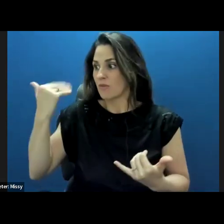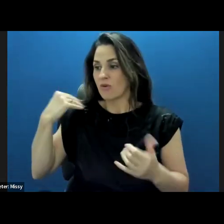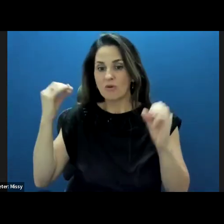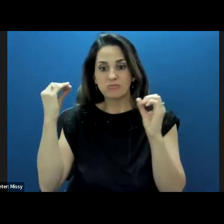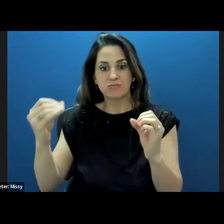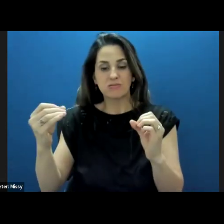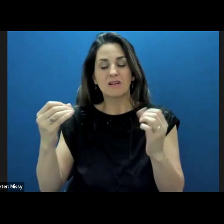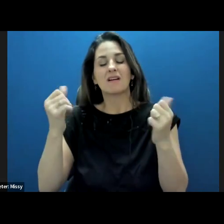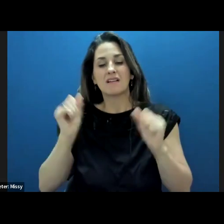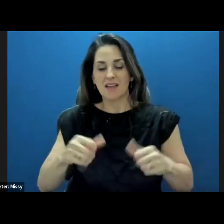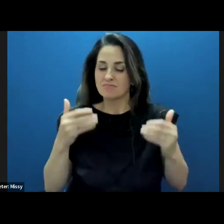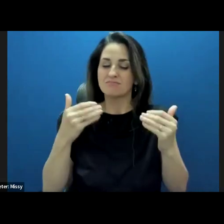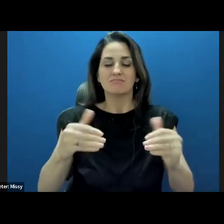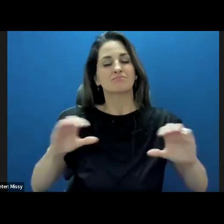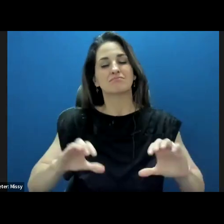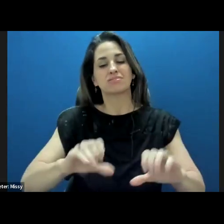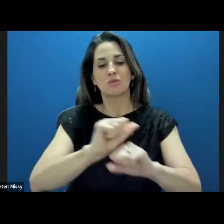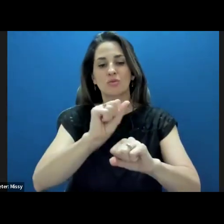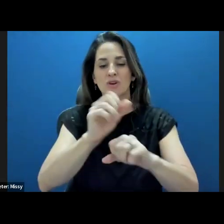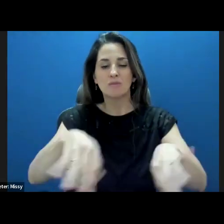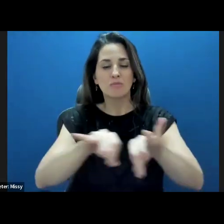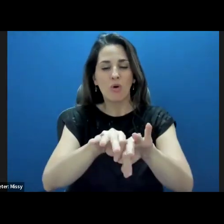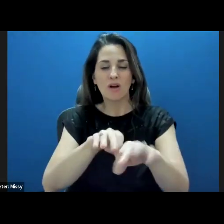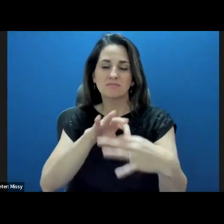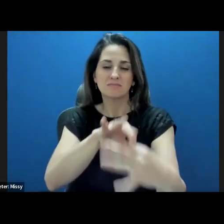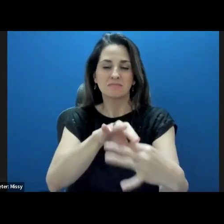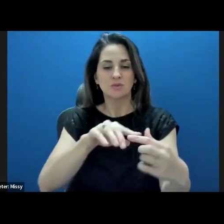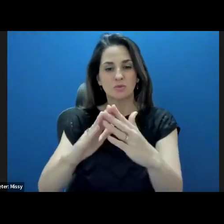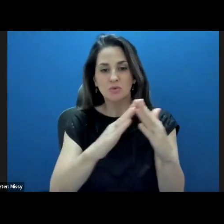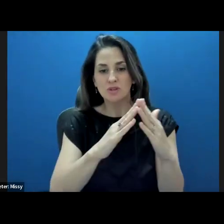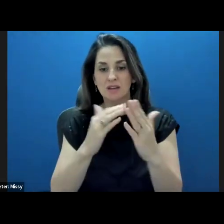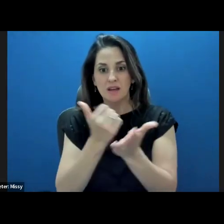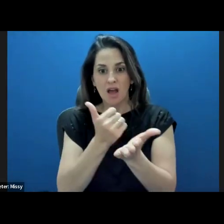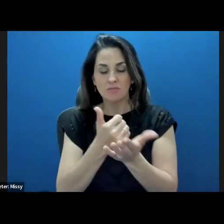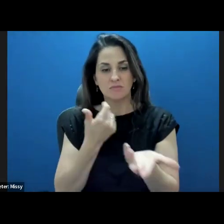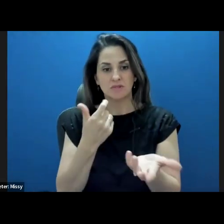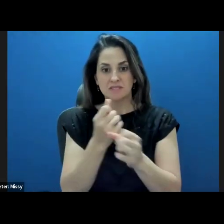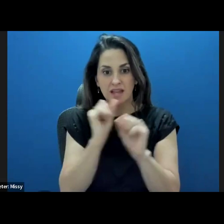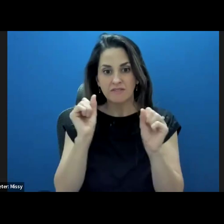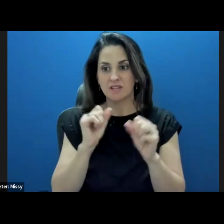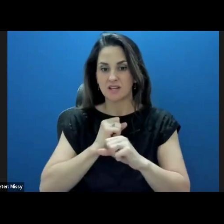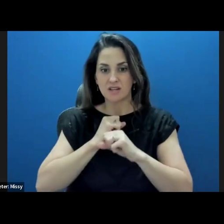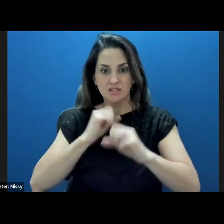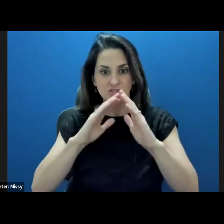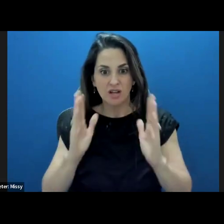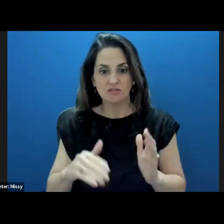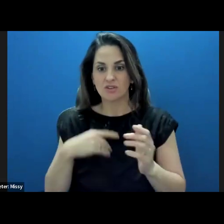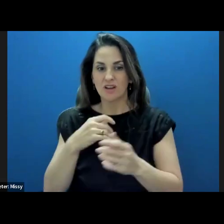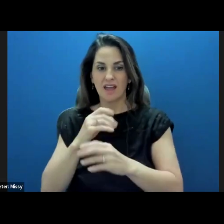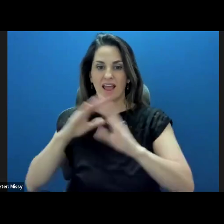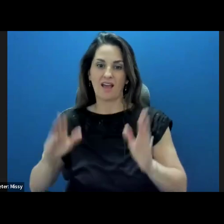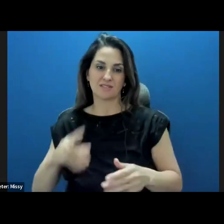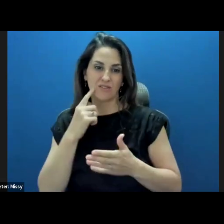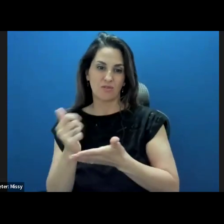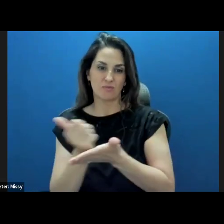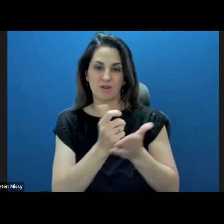the meaningful and important work in their communities in addressing safety, shelter, and housing to survivors.